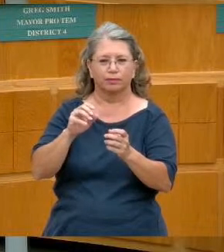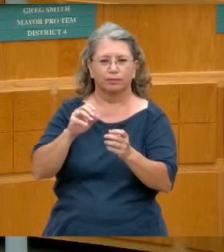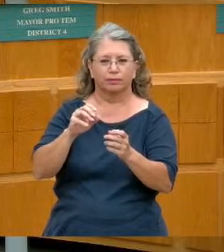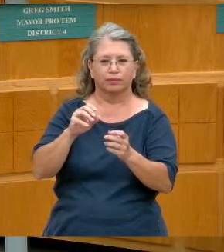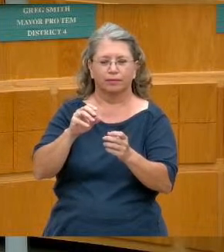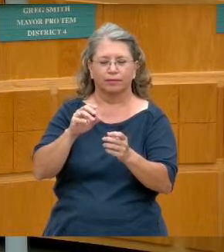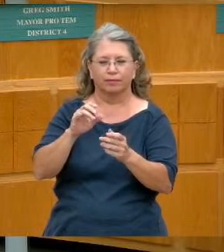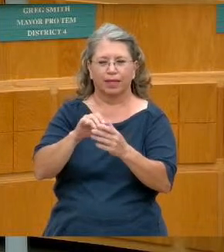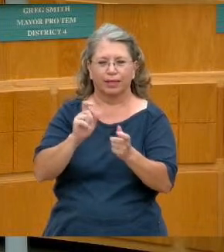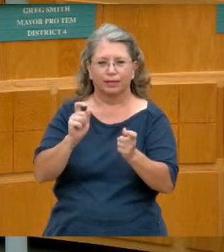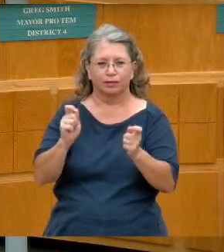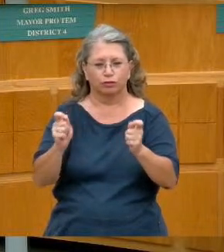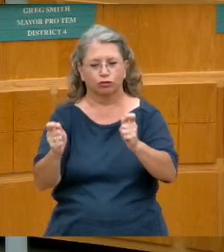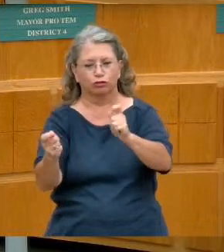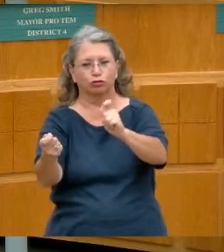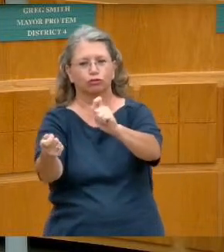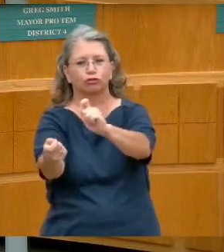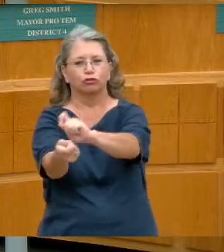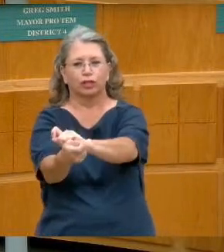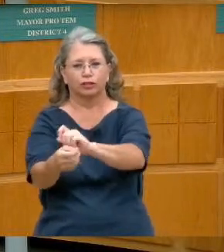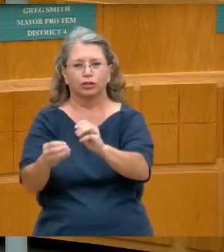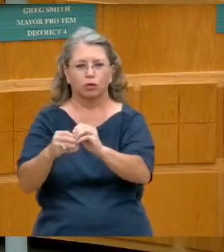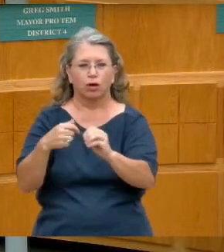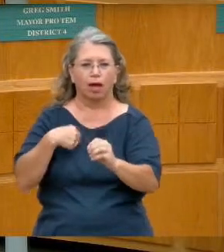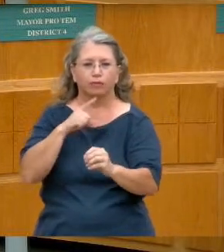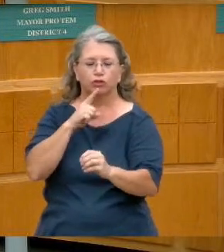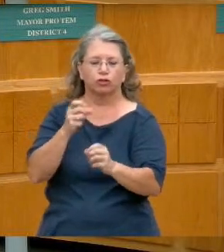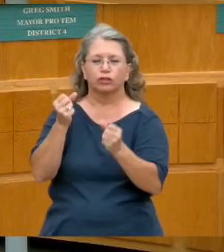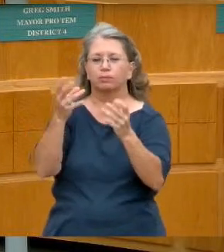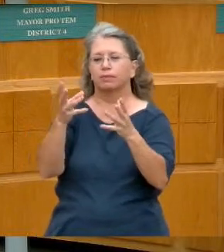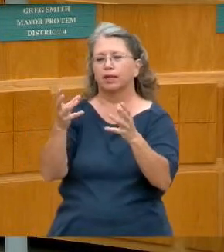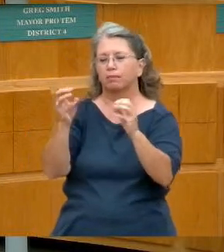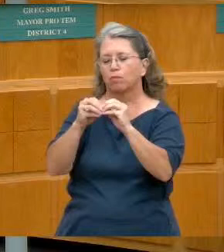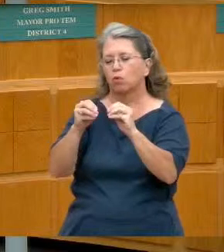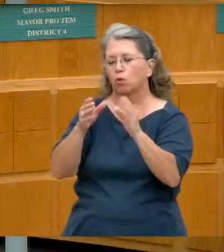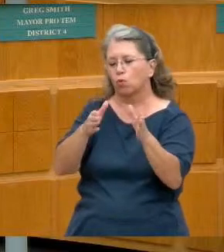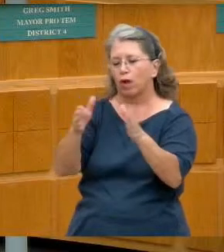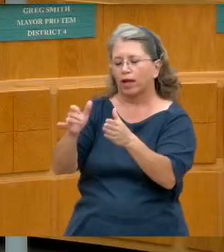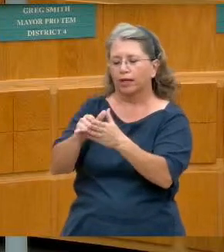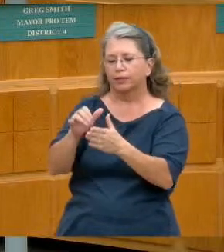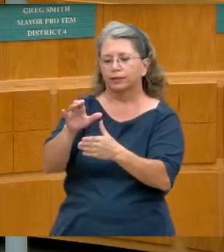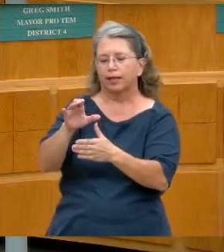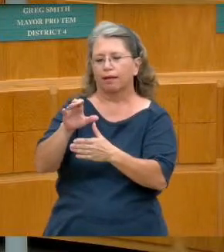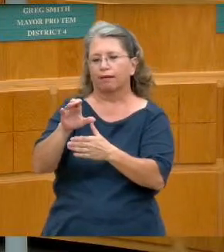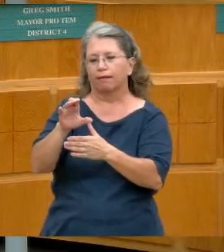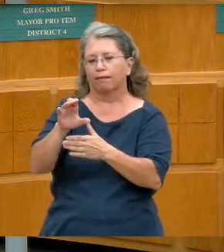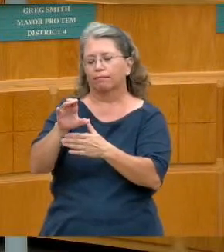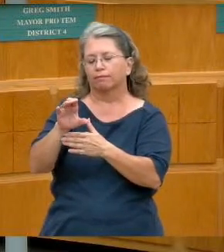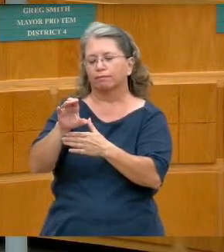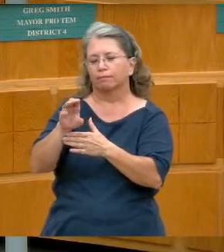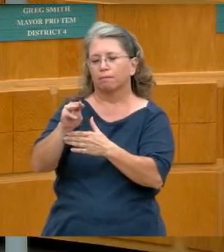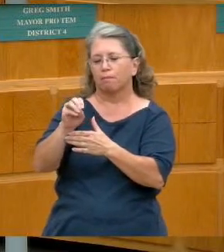sure there's plenty other of ways that molecular work is being done on the SARS-CoV-2 virus.